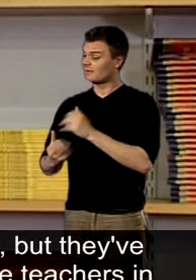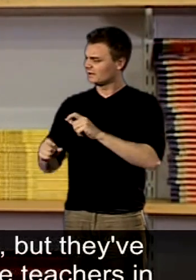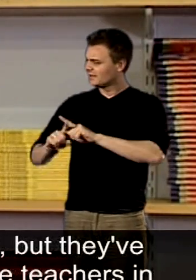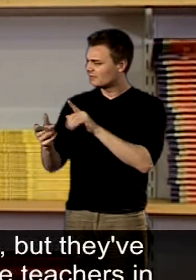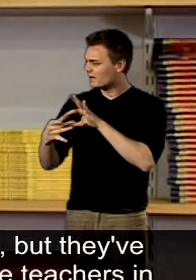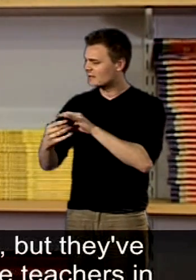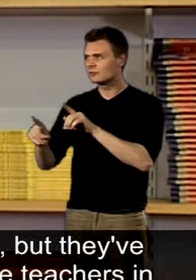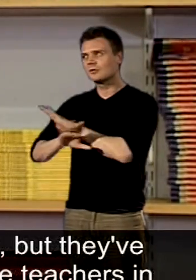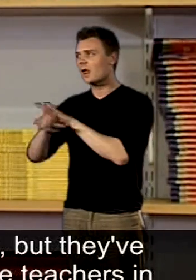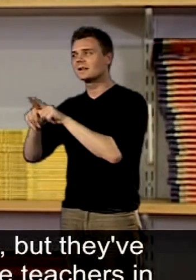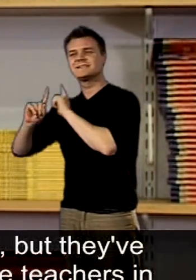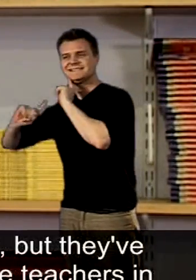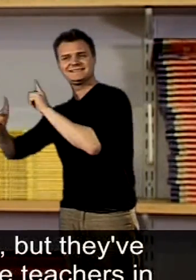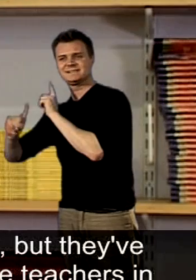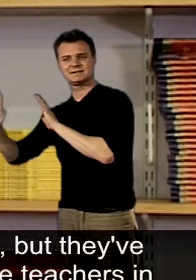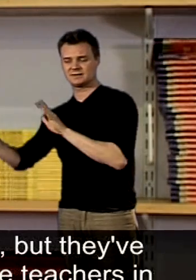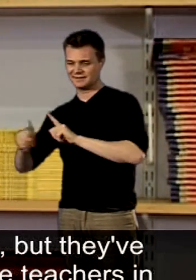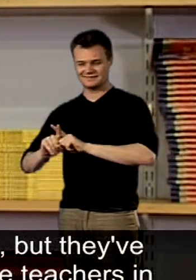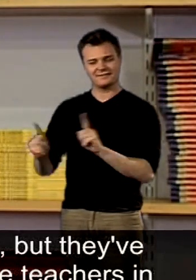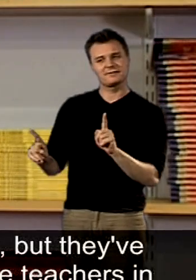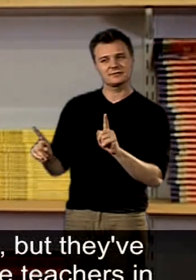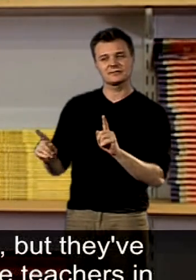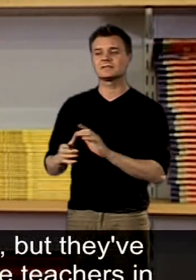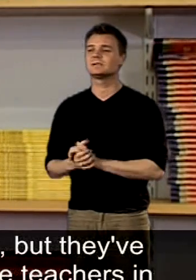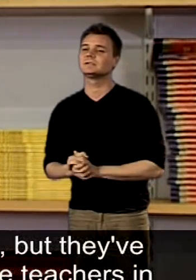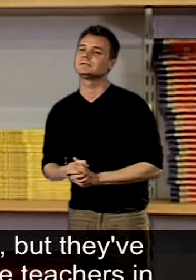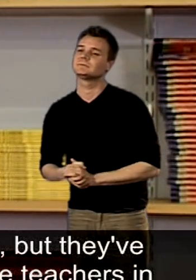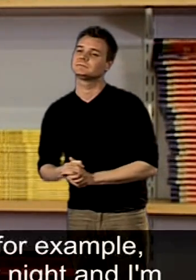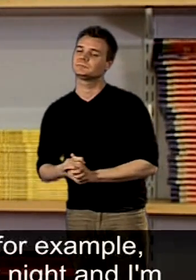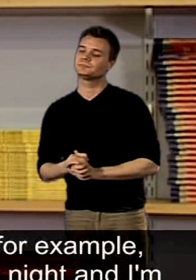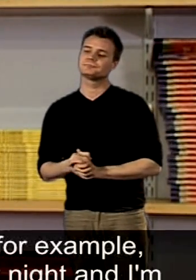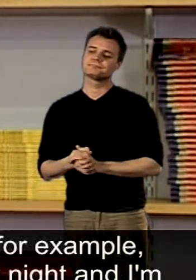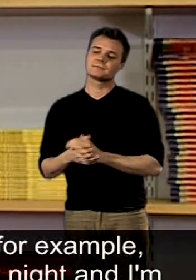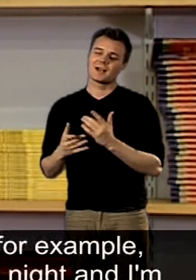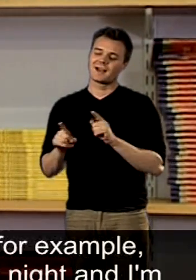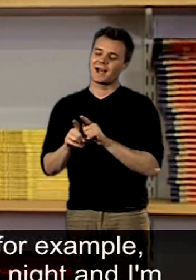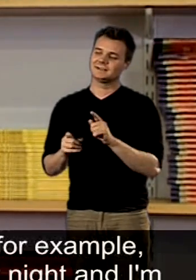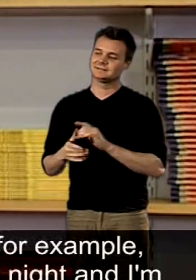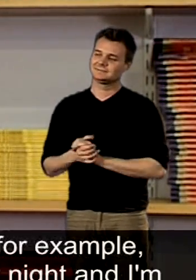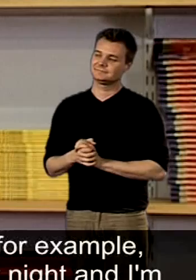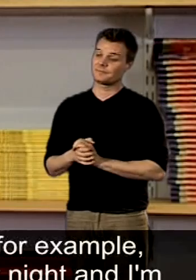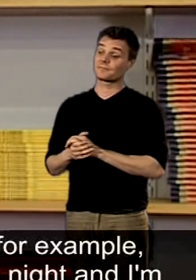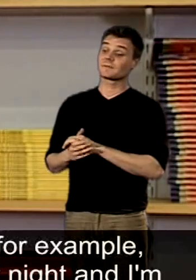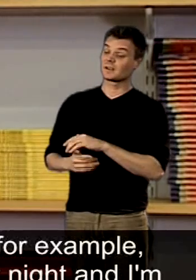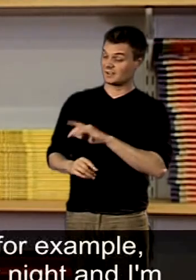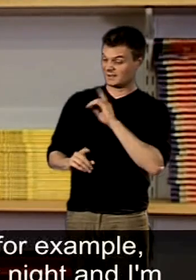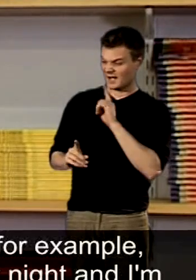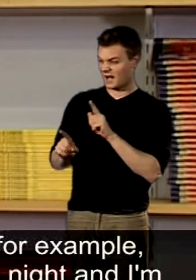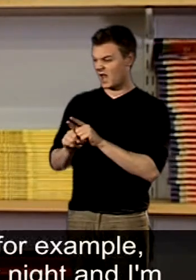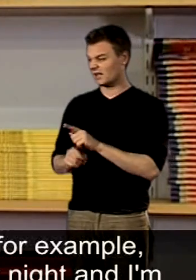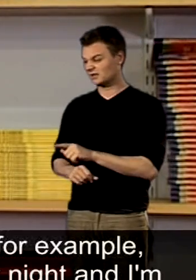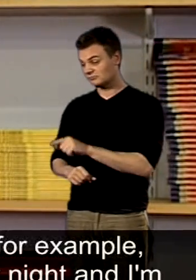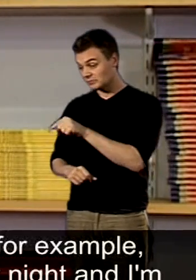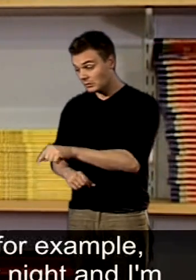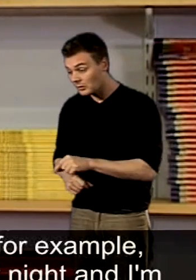that they're not regarded highly, but they have a slightly different relationship to the teachers in the school. So they can say things, you know,